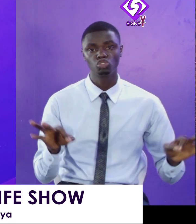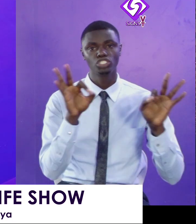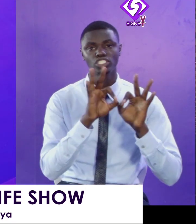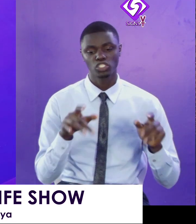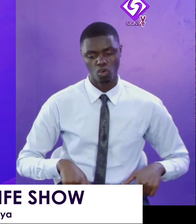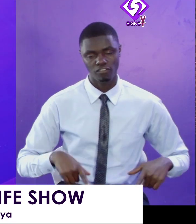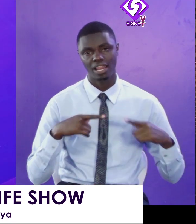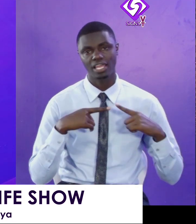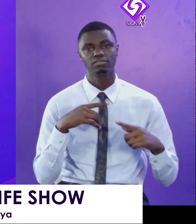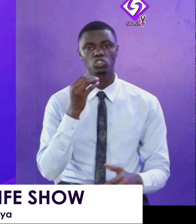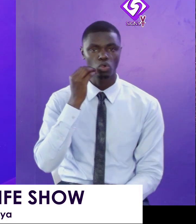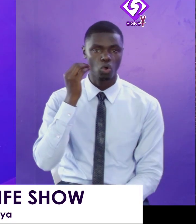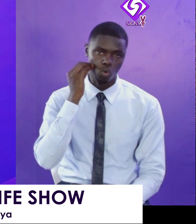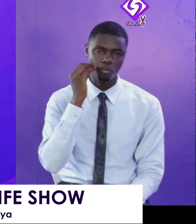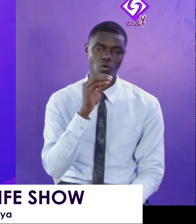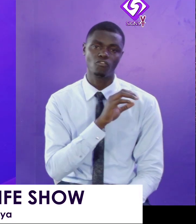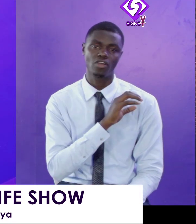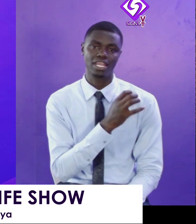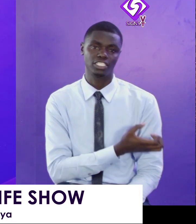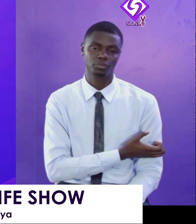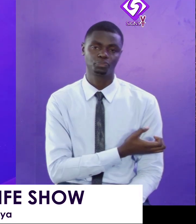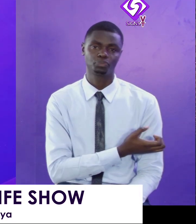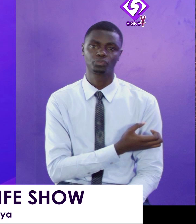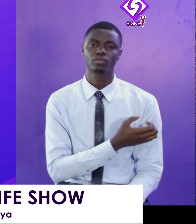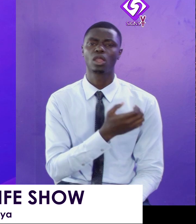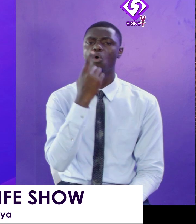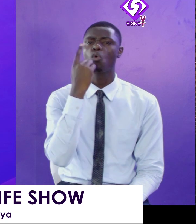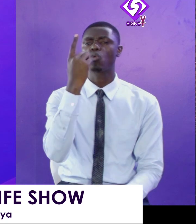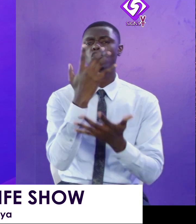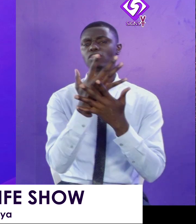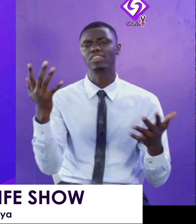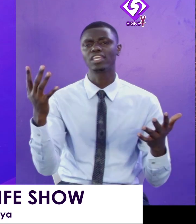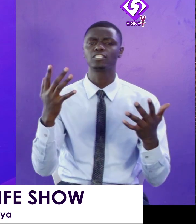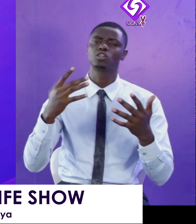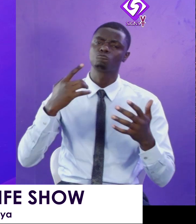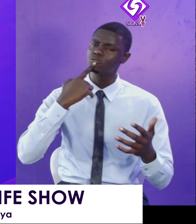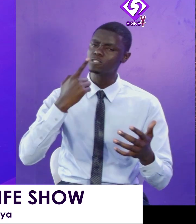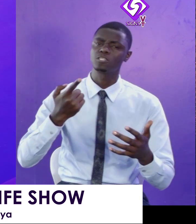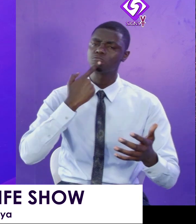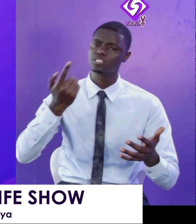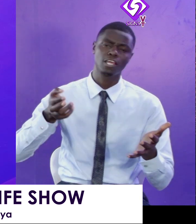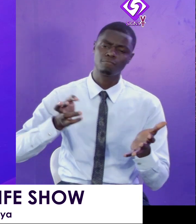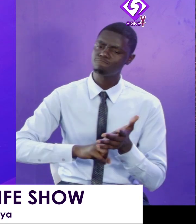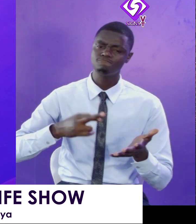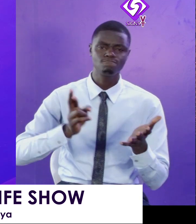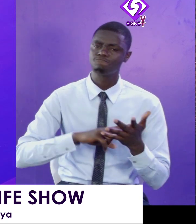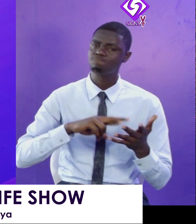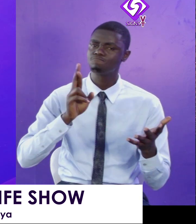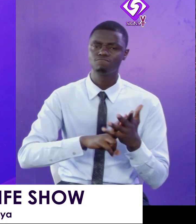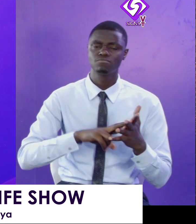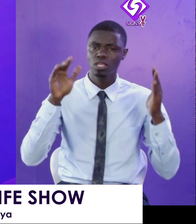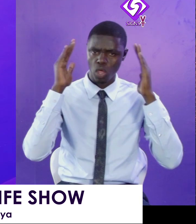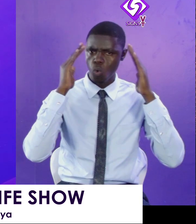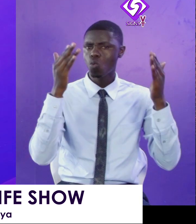home of energy. And one of the things that we keep saying here is that we focus on the soul.